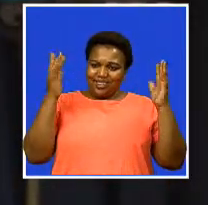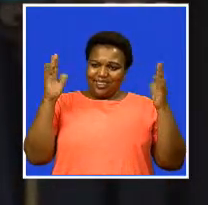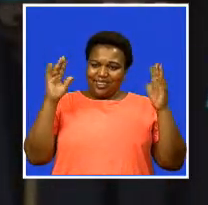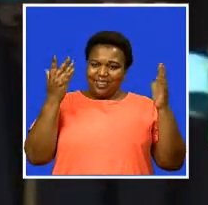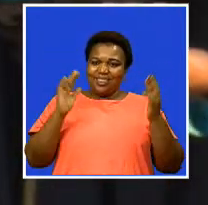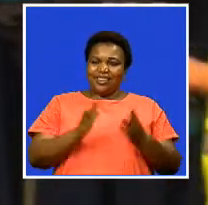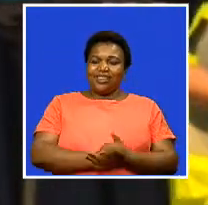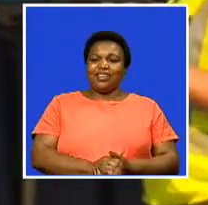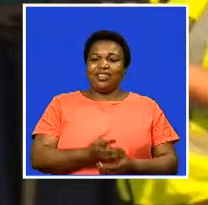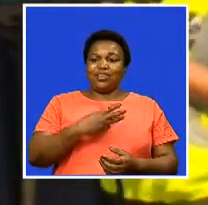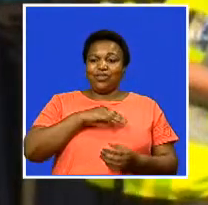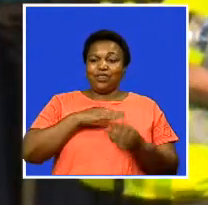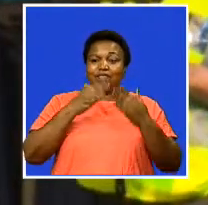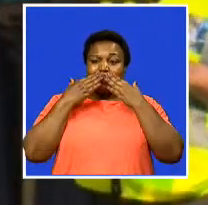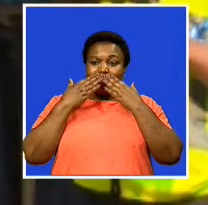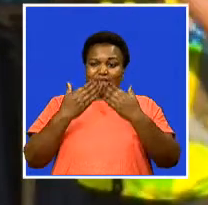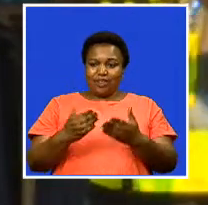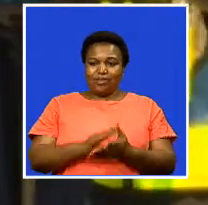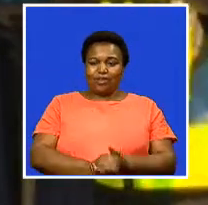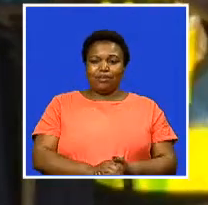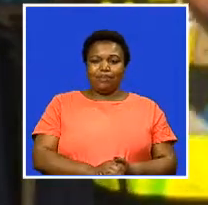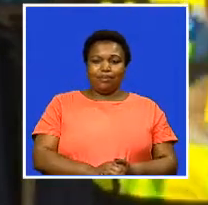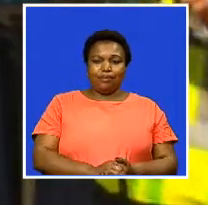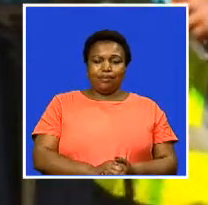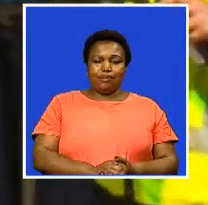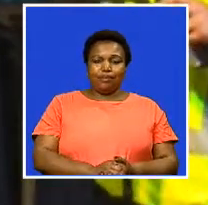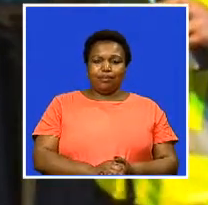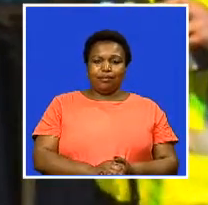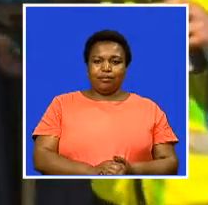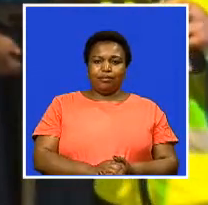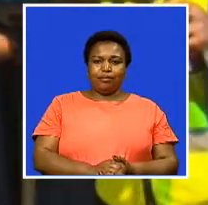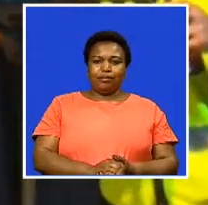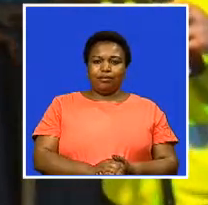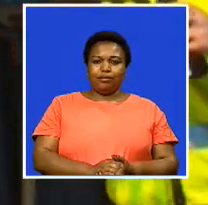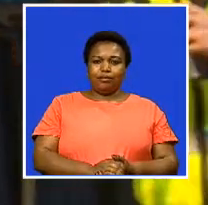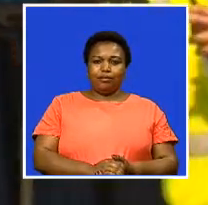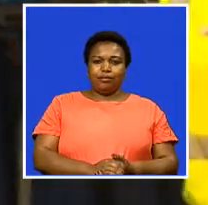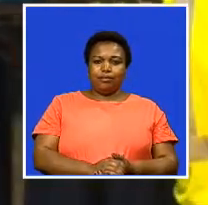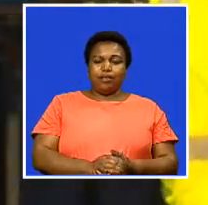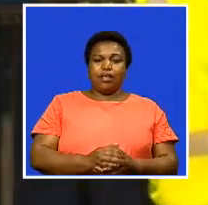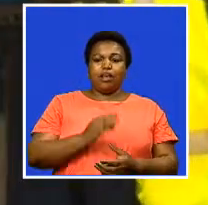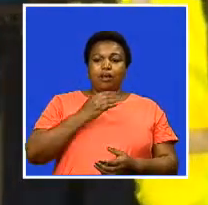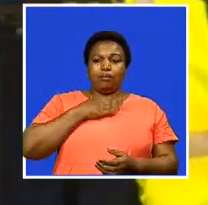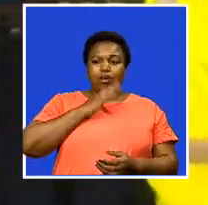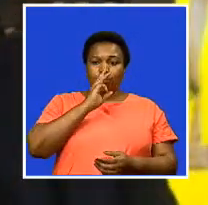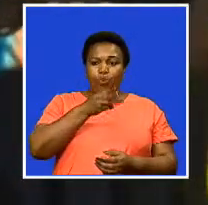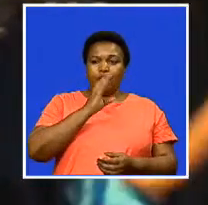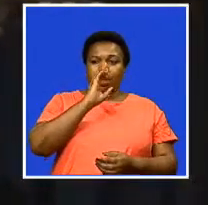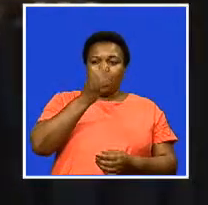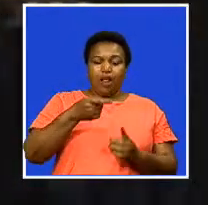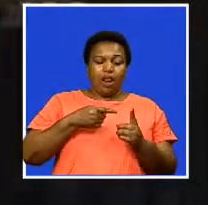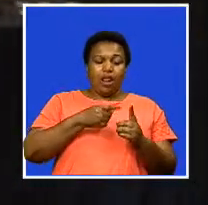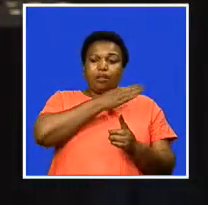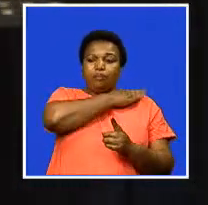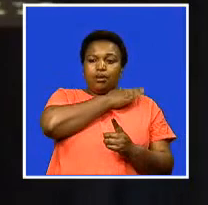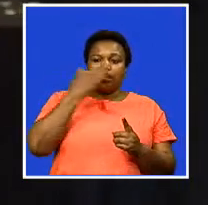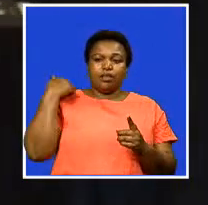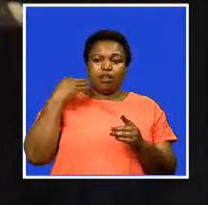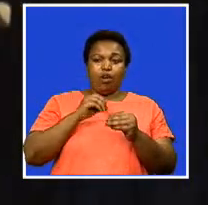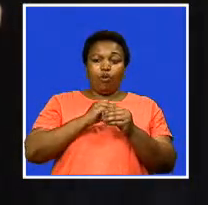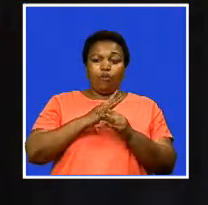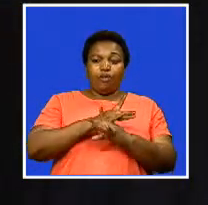All right. Thank you very much. At this stage, I would request the Honorable Minister of Health